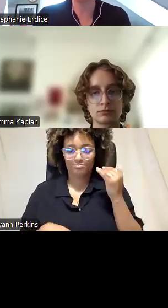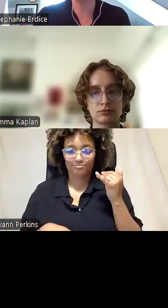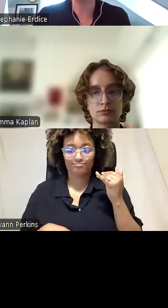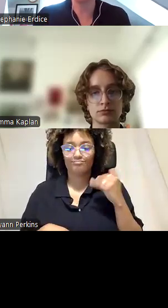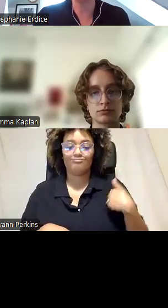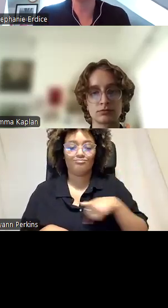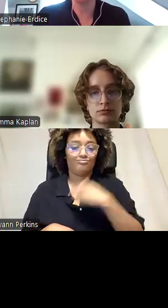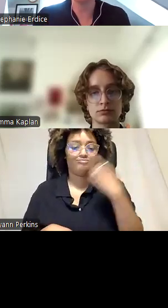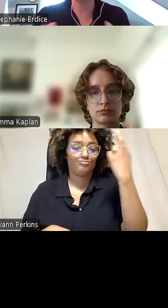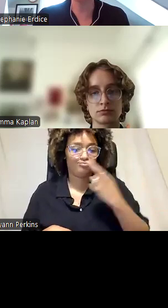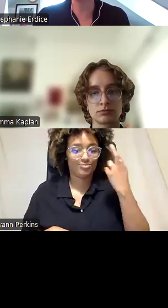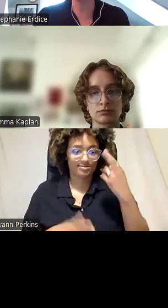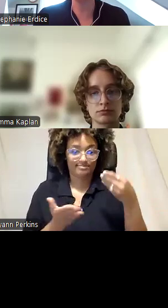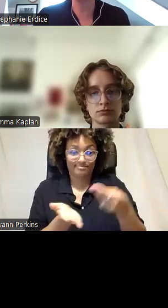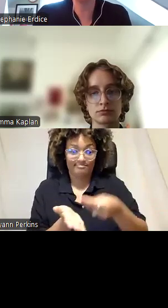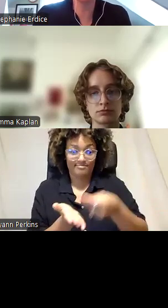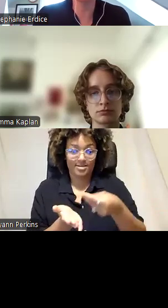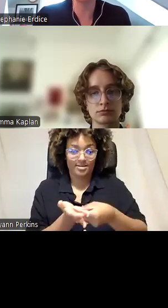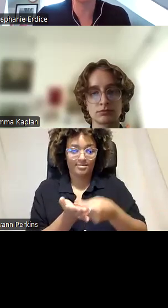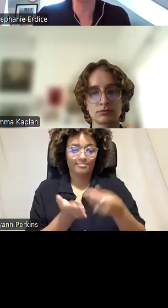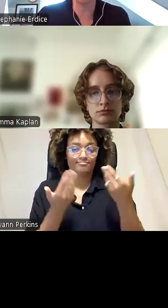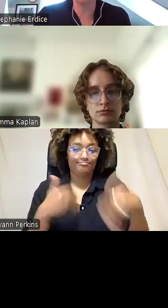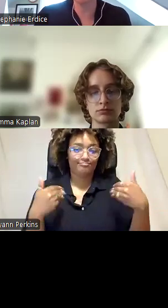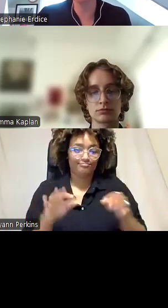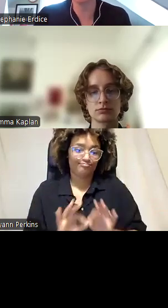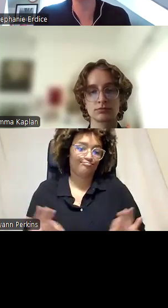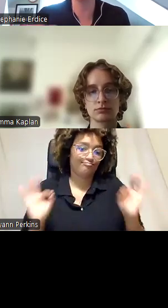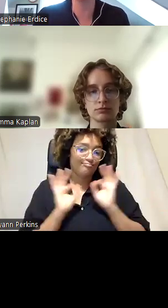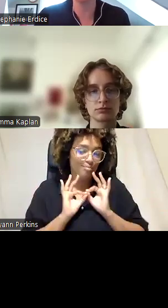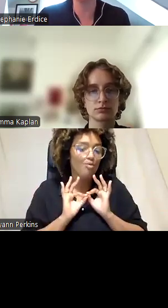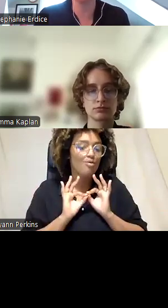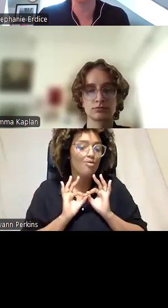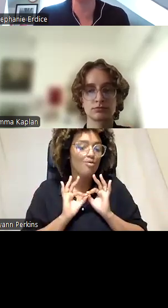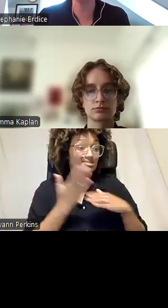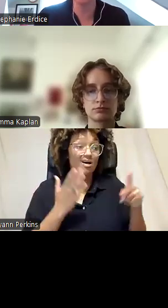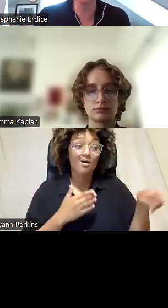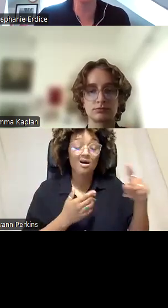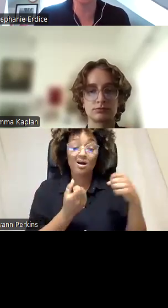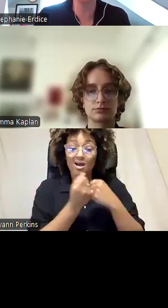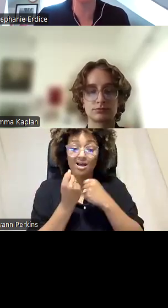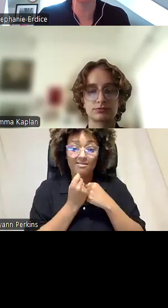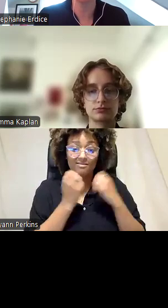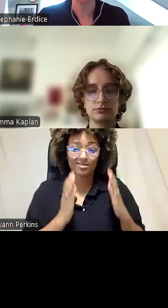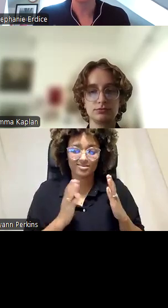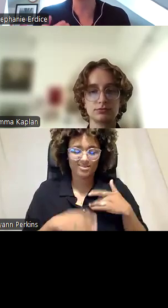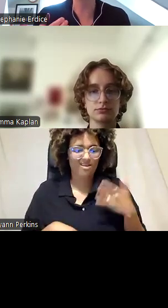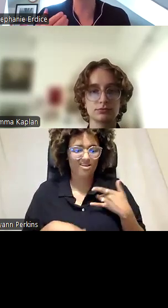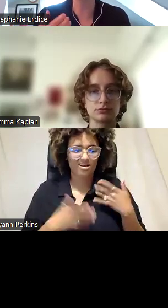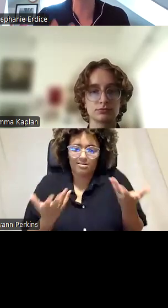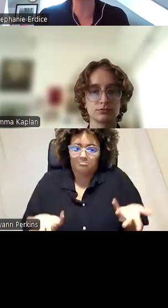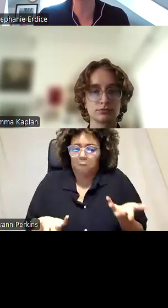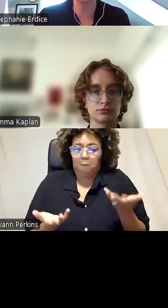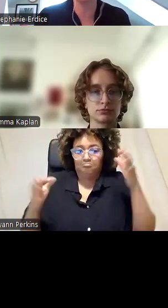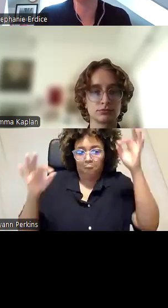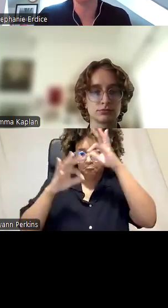was something that advocates, some of them weren't talking a lot about, some of them didn't feel like trained to talk about it. And it's